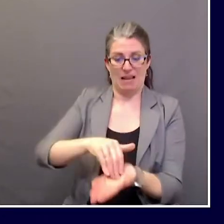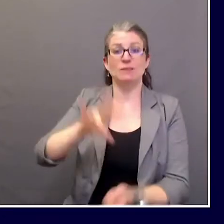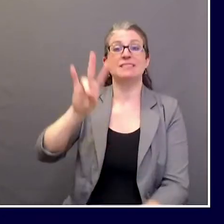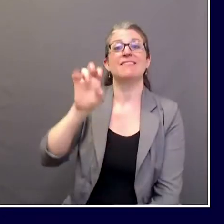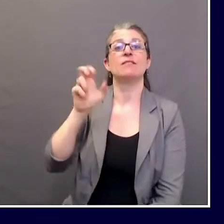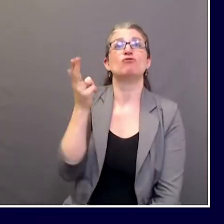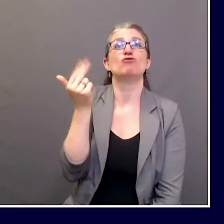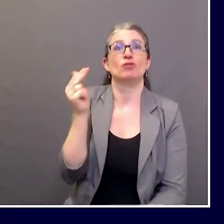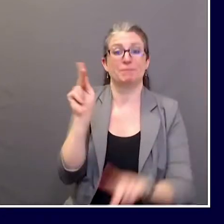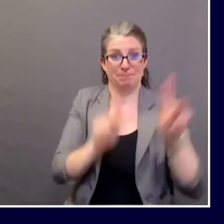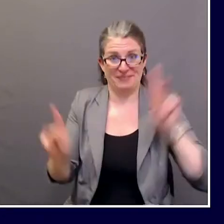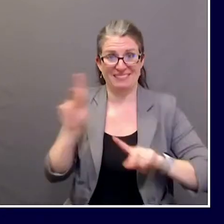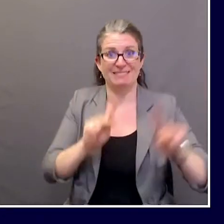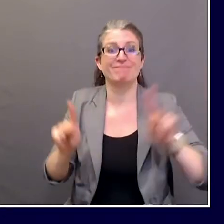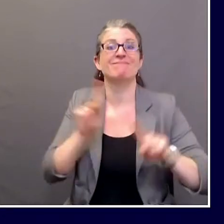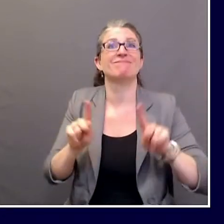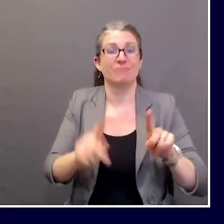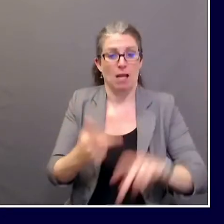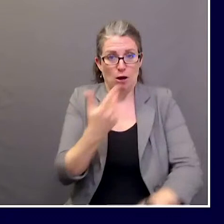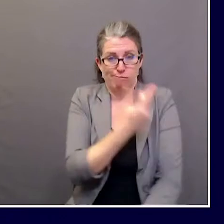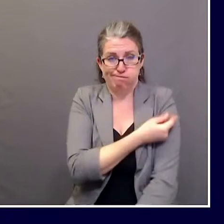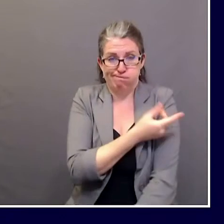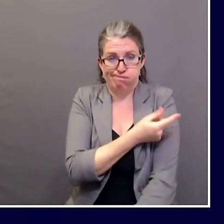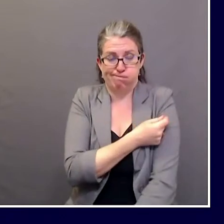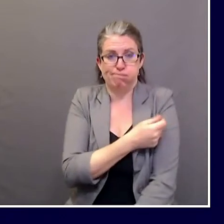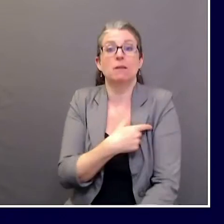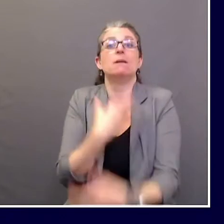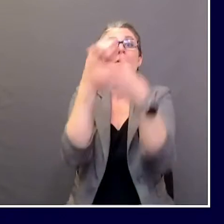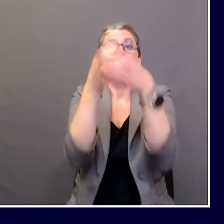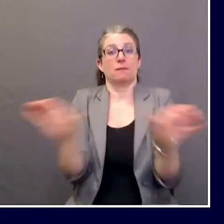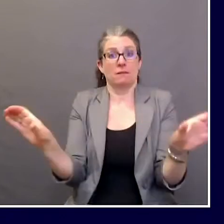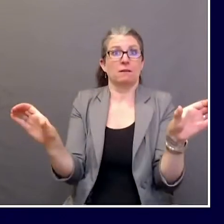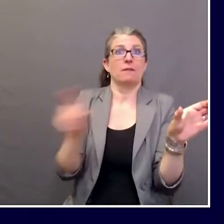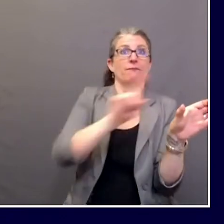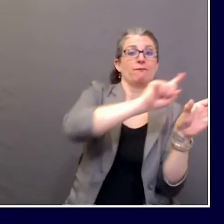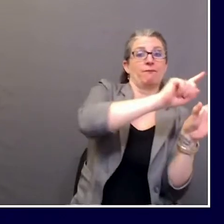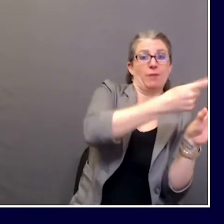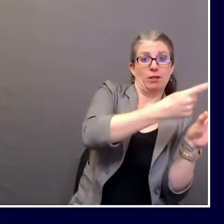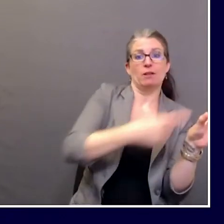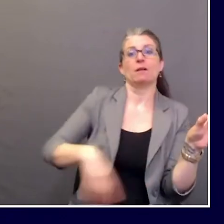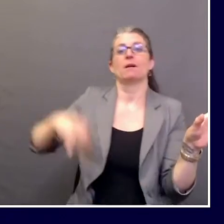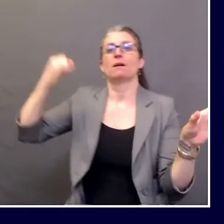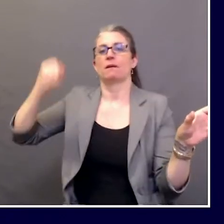906,713 shots of COVID-19 vaccine that have been administered across the state.